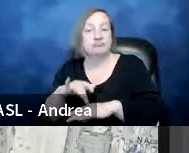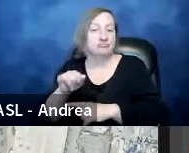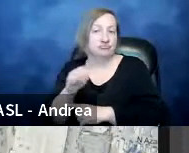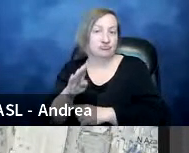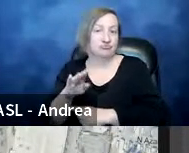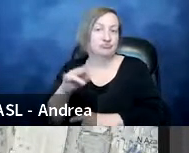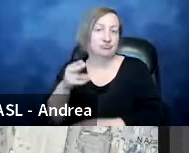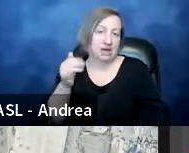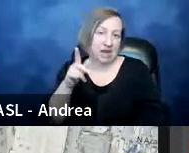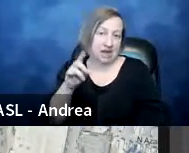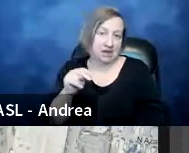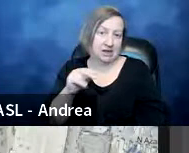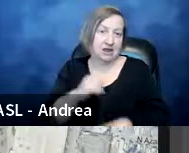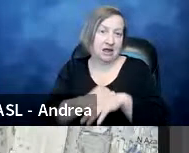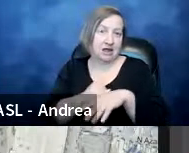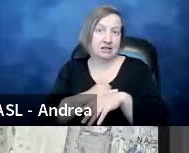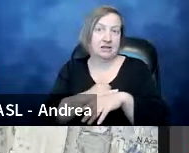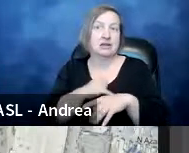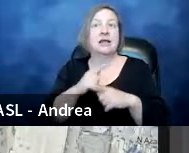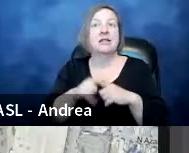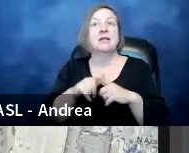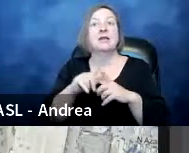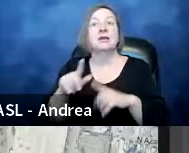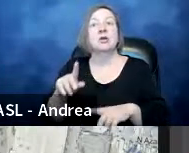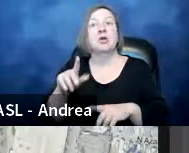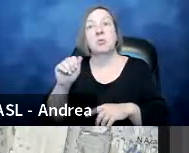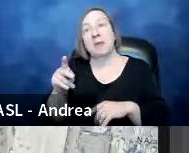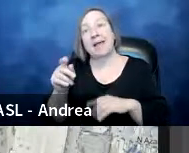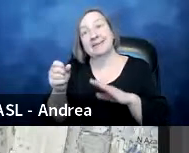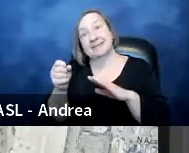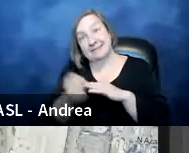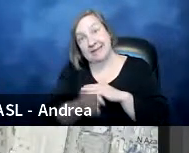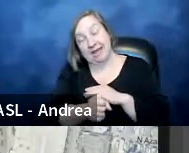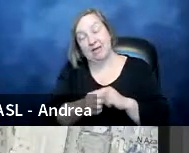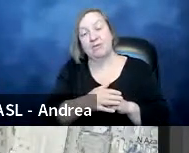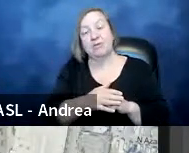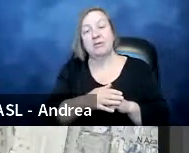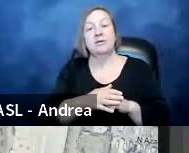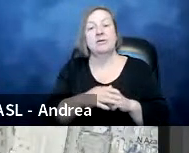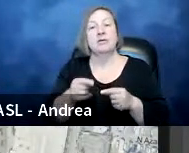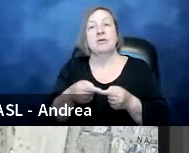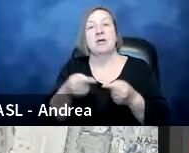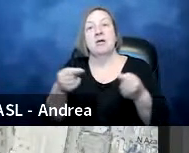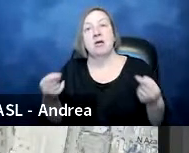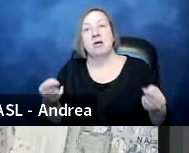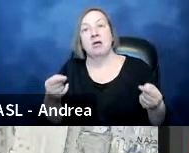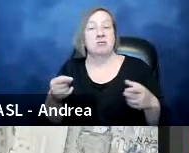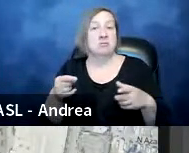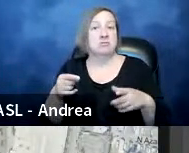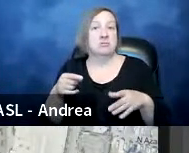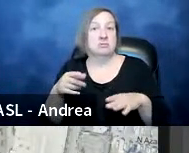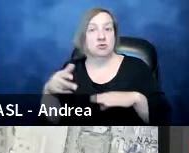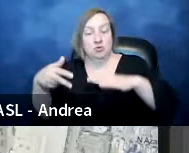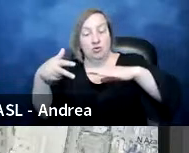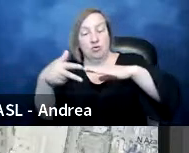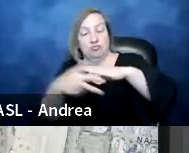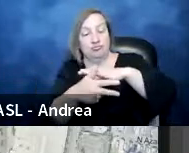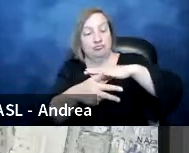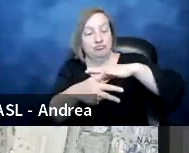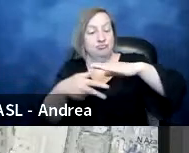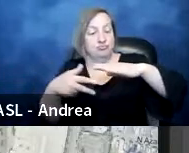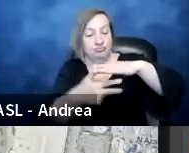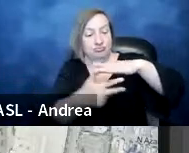go southbound I-5, go in the opposite direction across the arterial bridge, go back underneath the